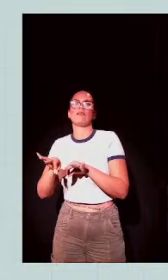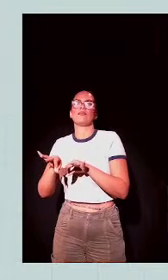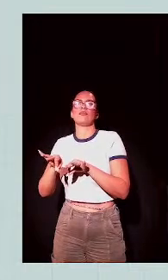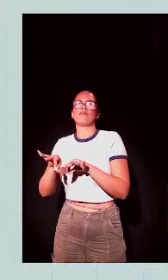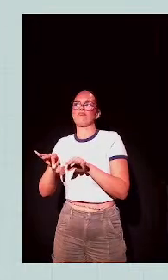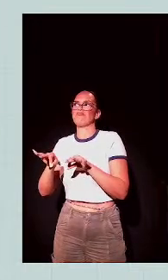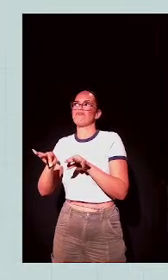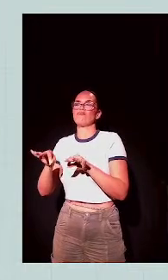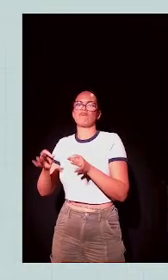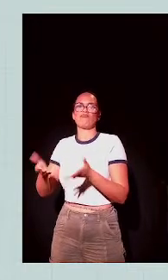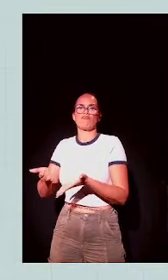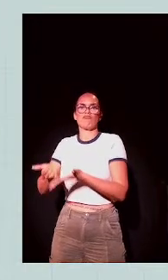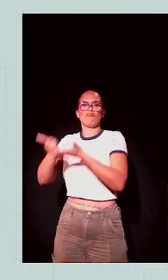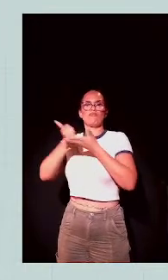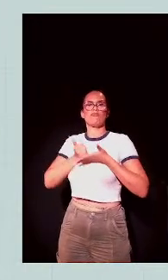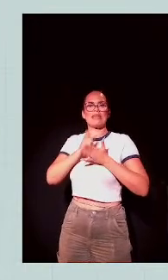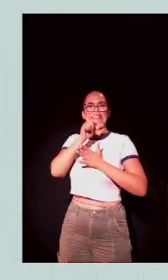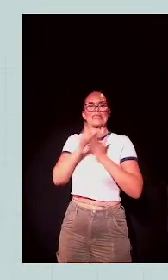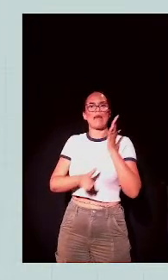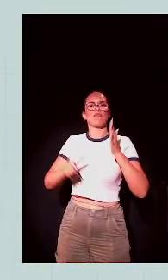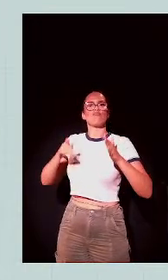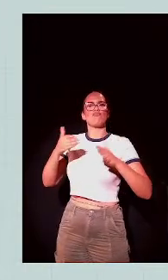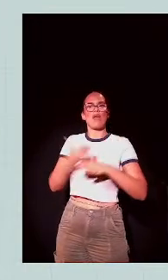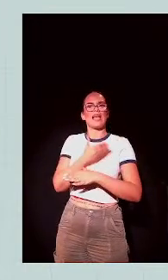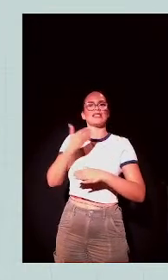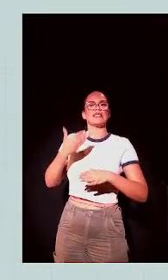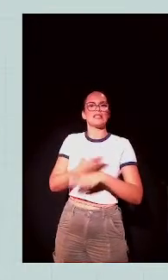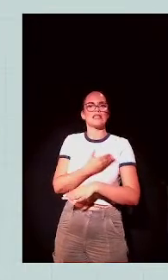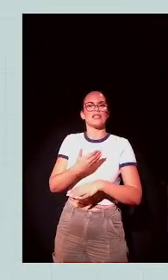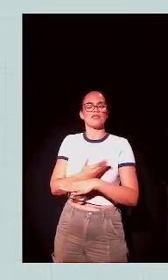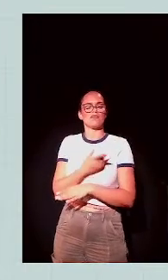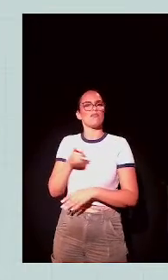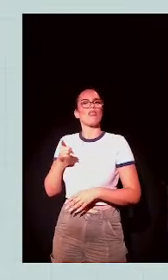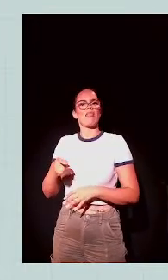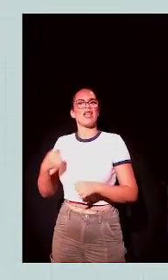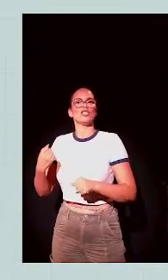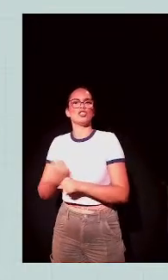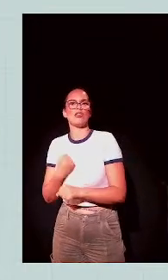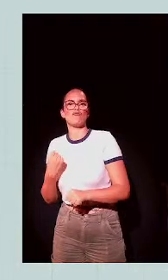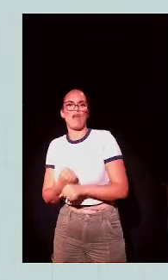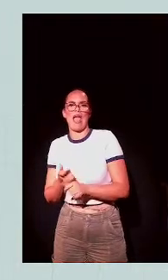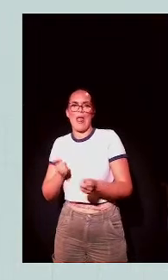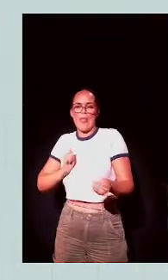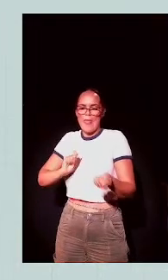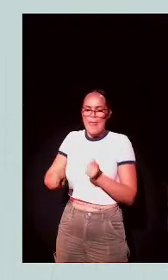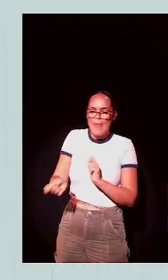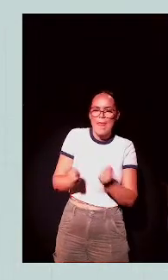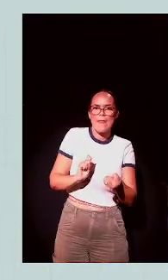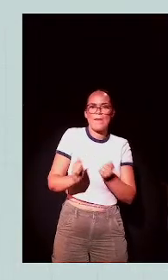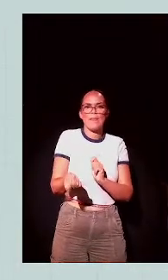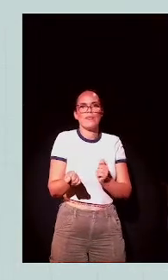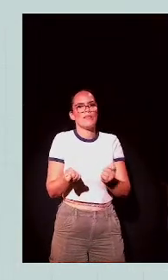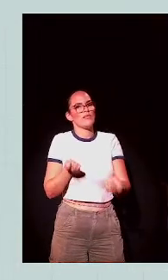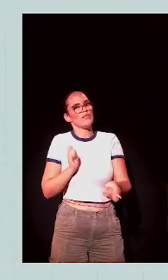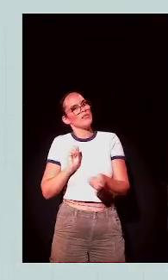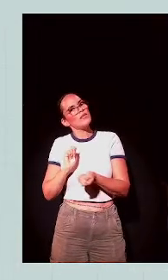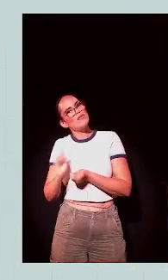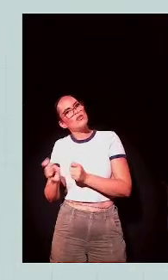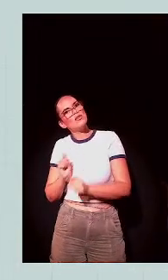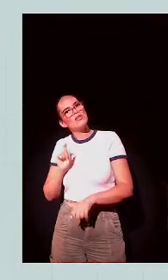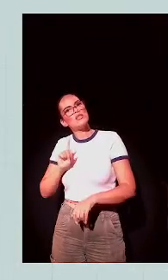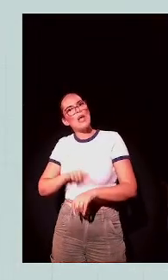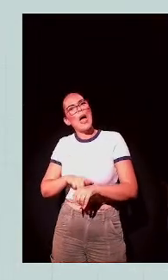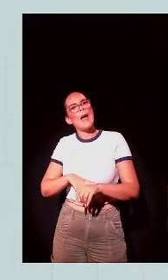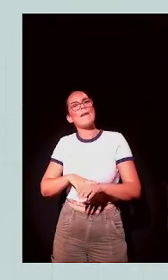disabled practices, but they actively generate and enable the manipulation of new forms of time that refuse to